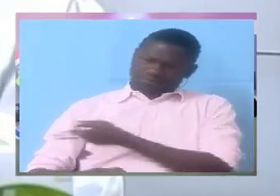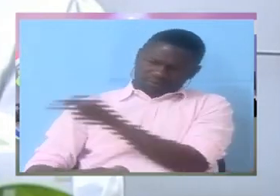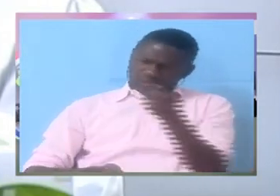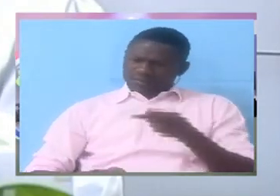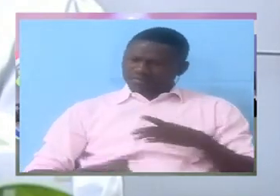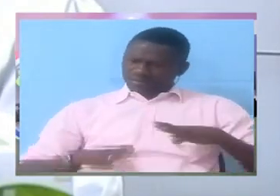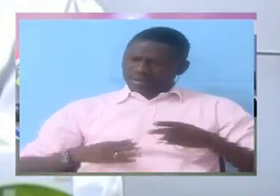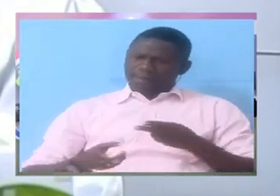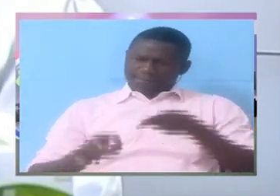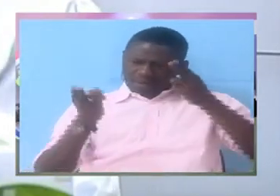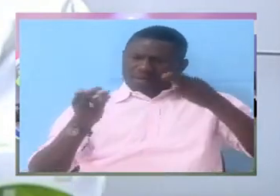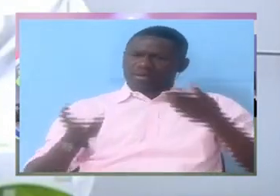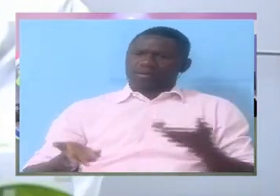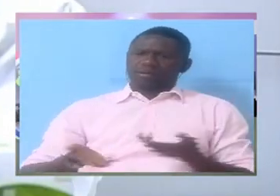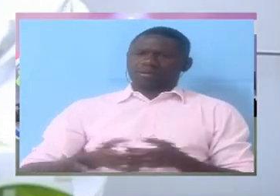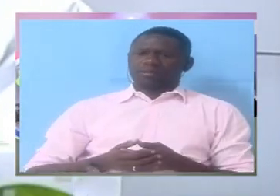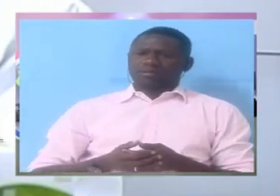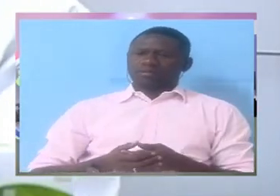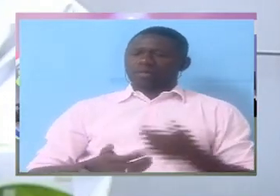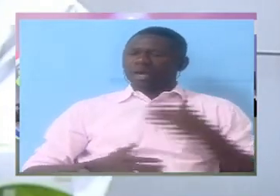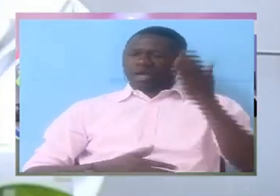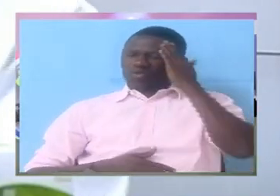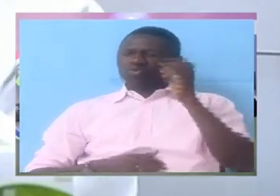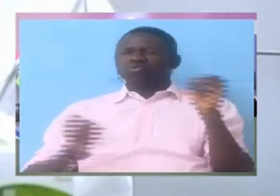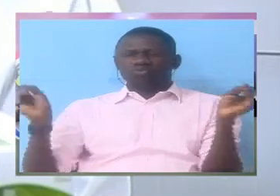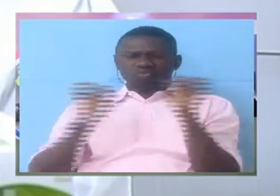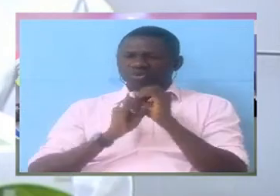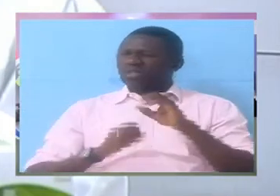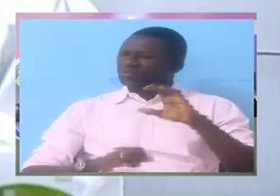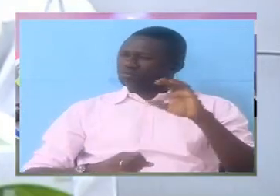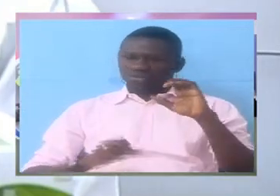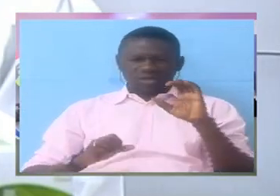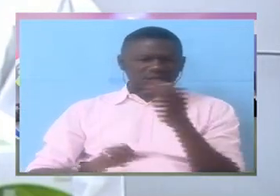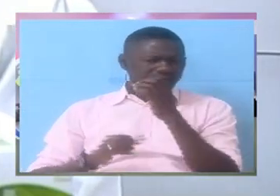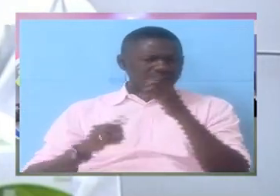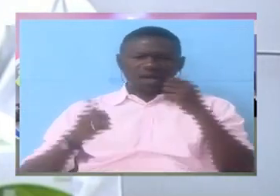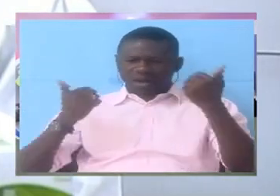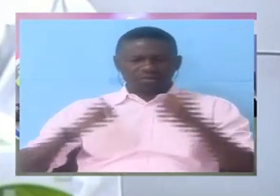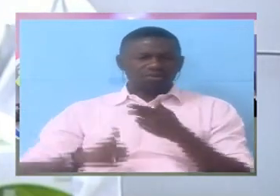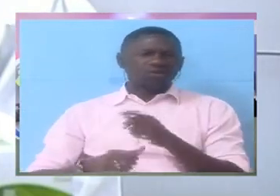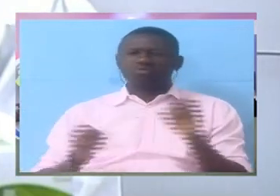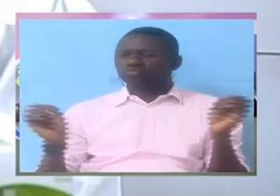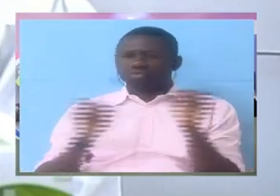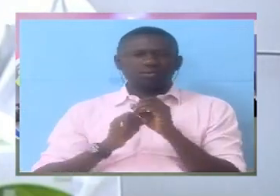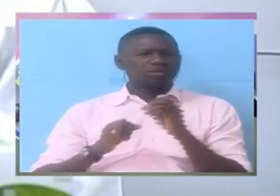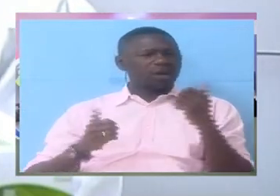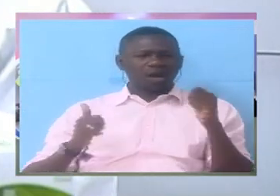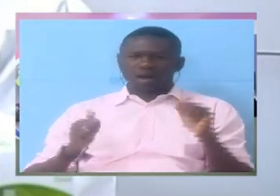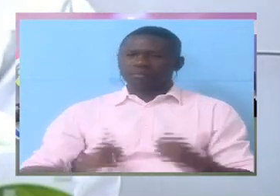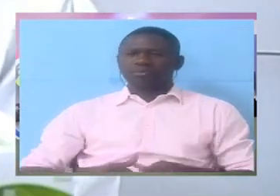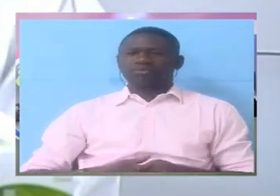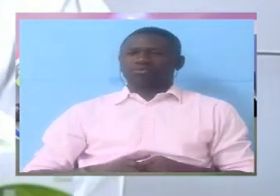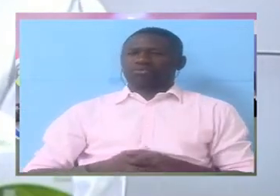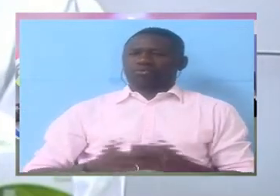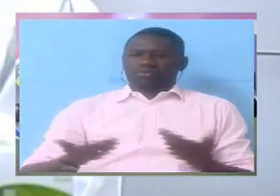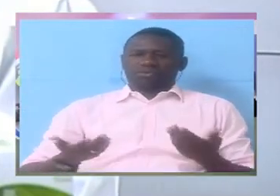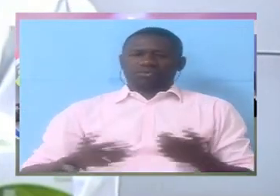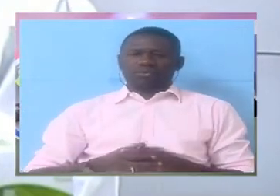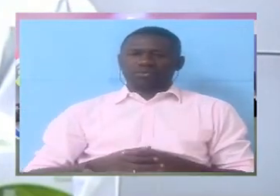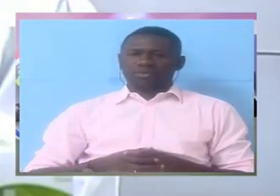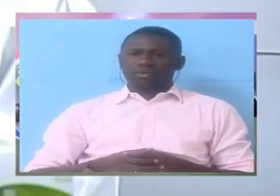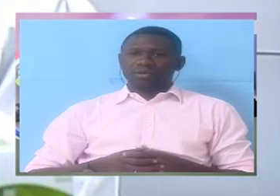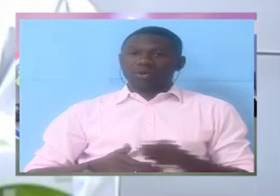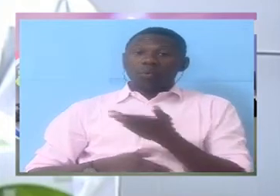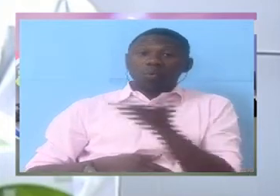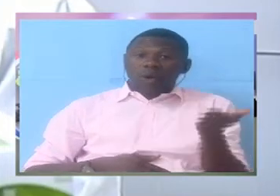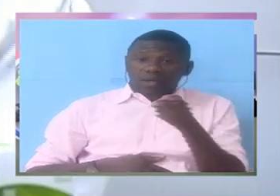Nkoye yembung. I know nothing can happen there. Ngalon ne kuta keno la jang. Why? Mune ya usabu iko